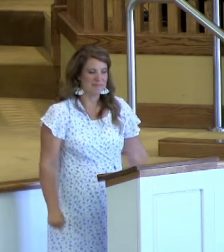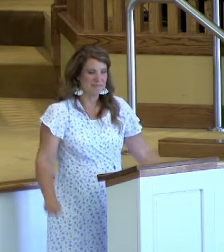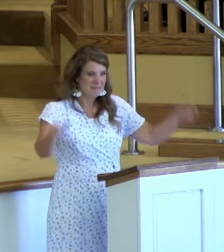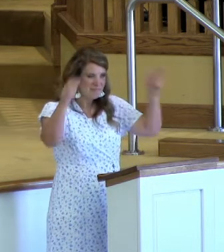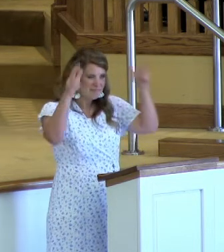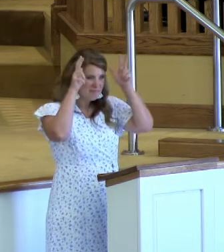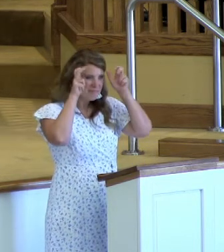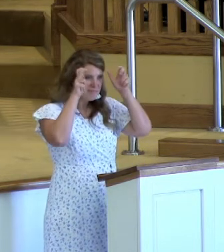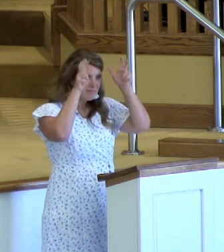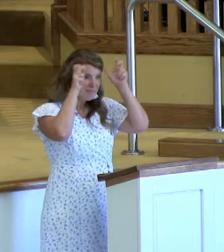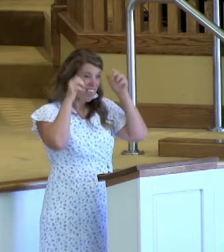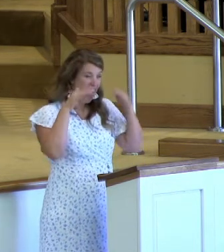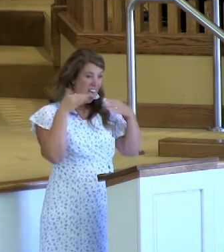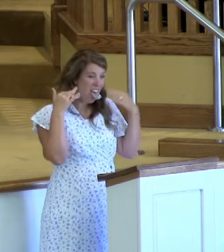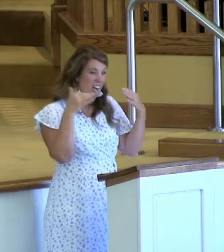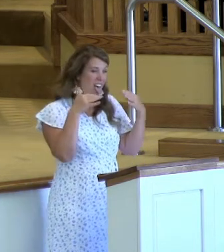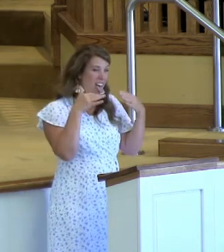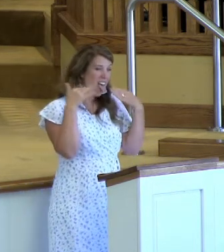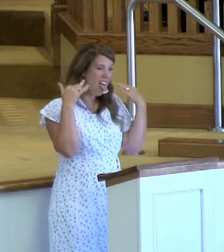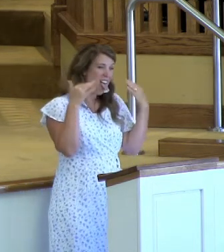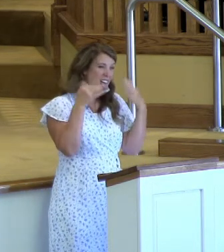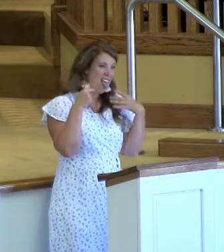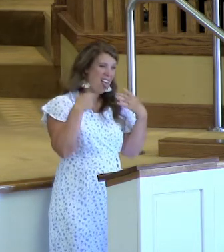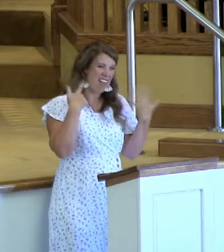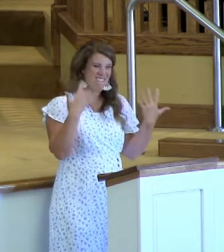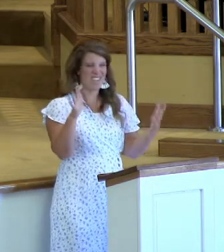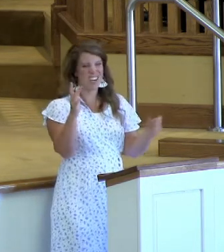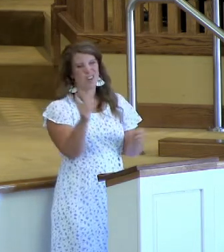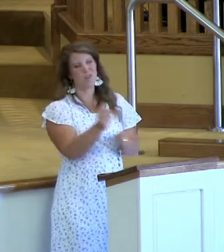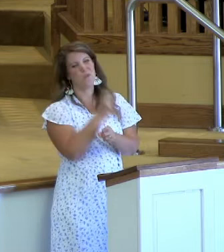The devil laughed and said, I've